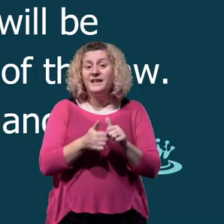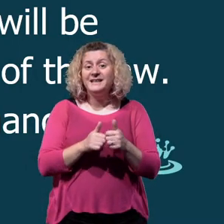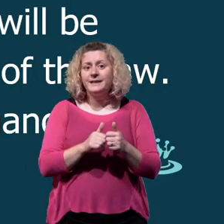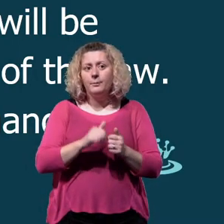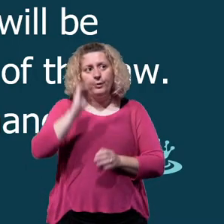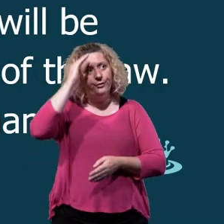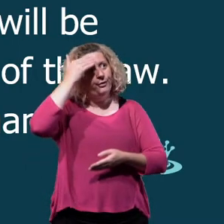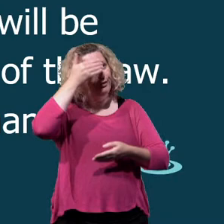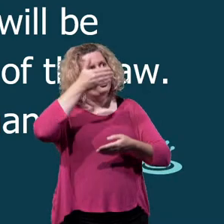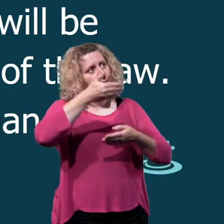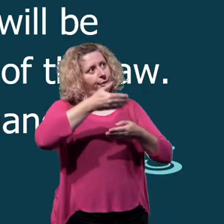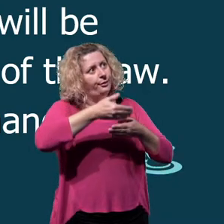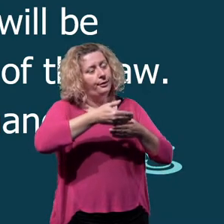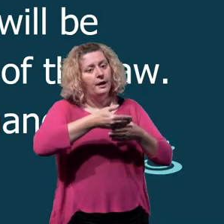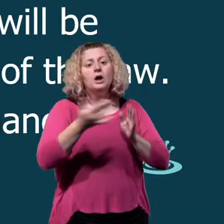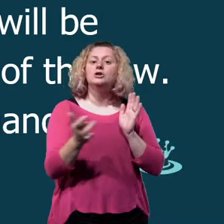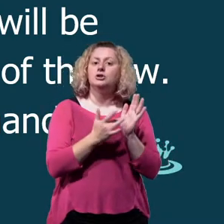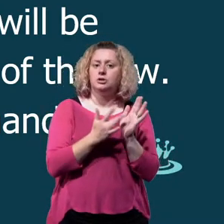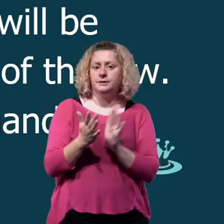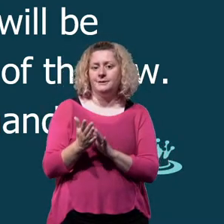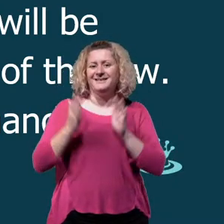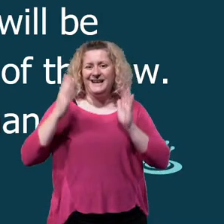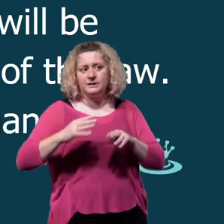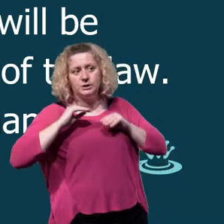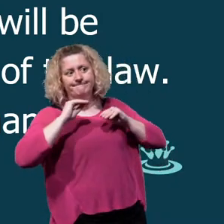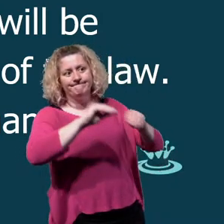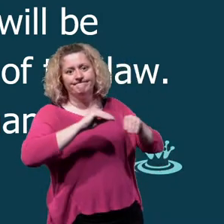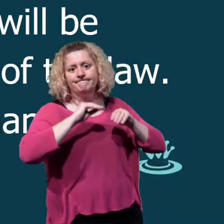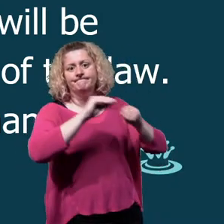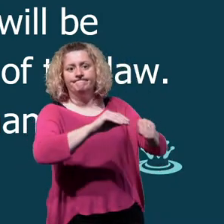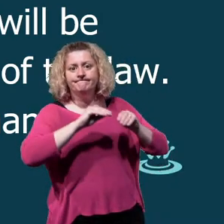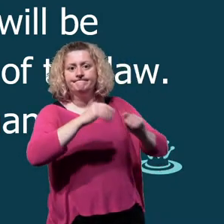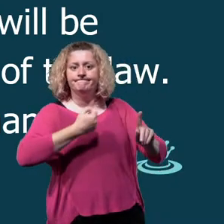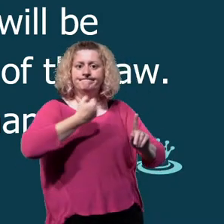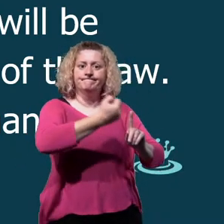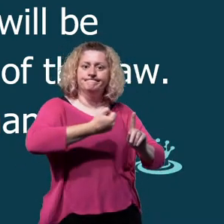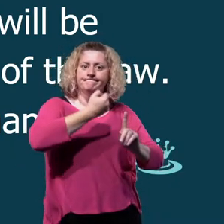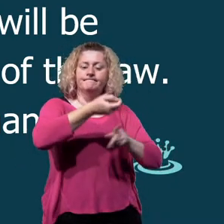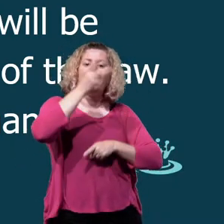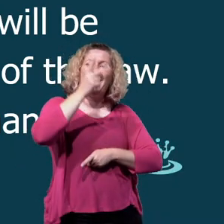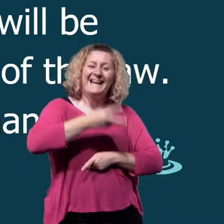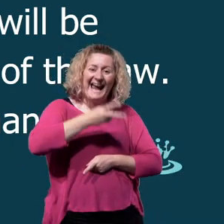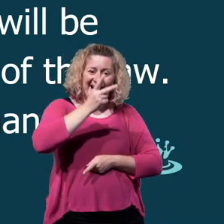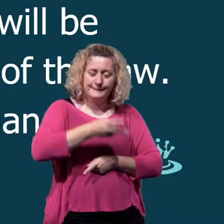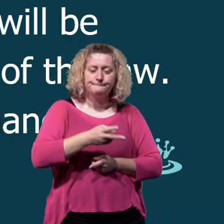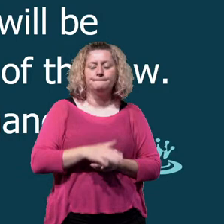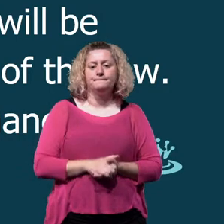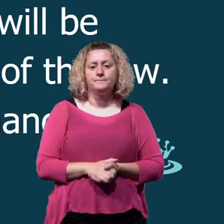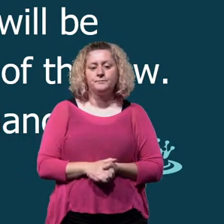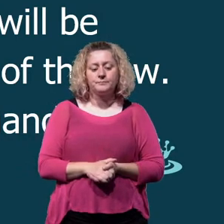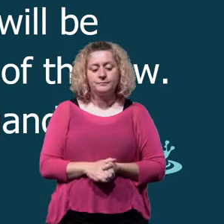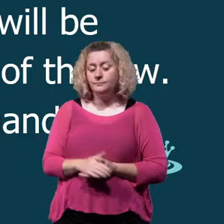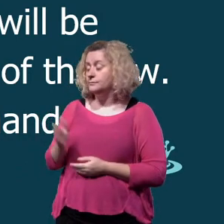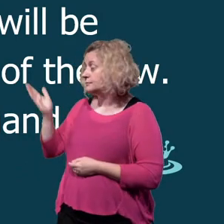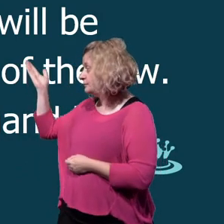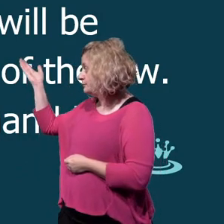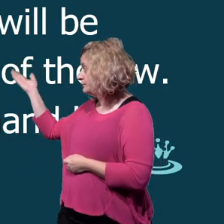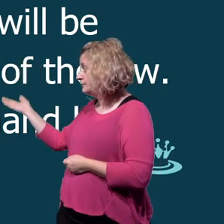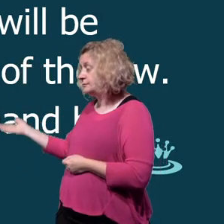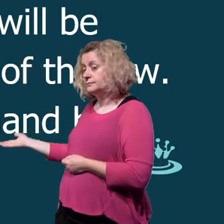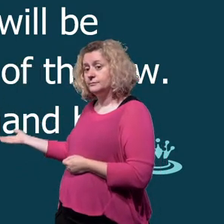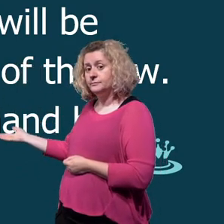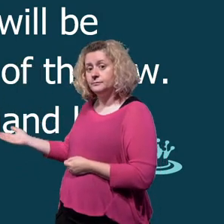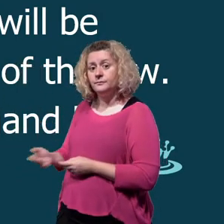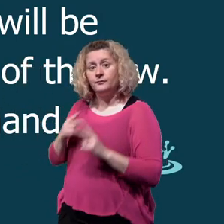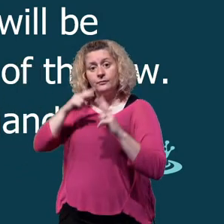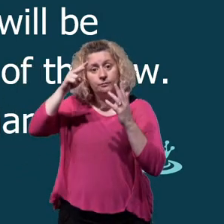again. Have a look at Mark chapter 10 that we had read for us. And can you please see in this passage, there is a choice